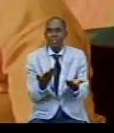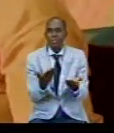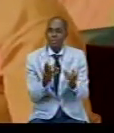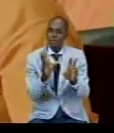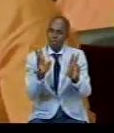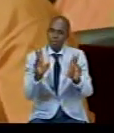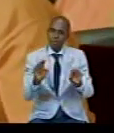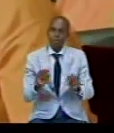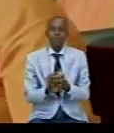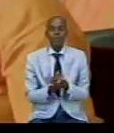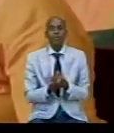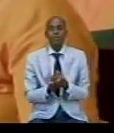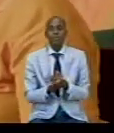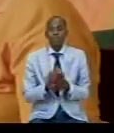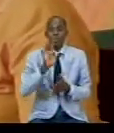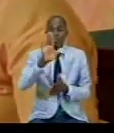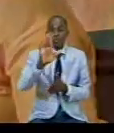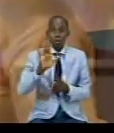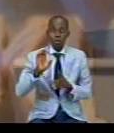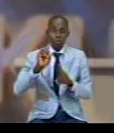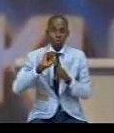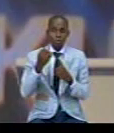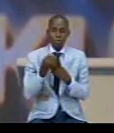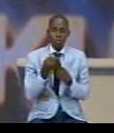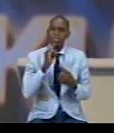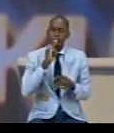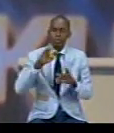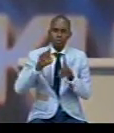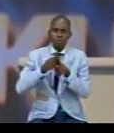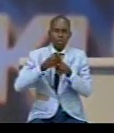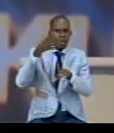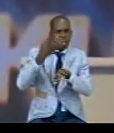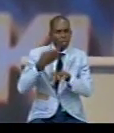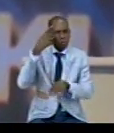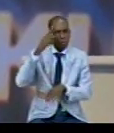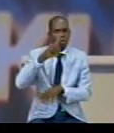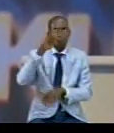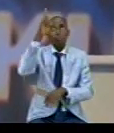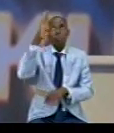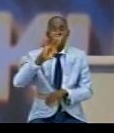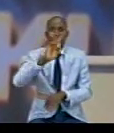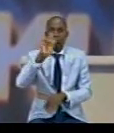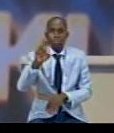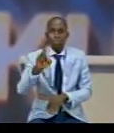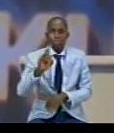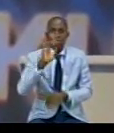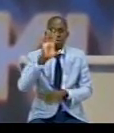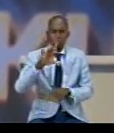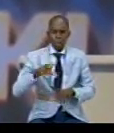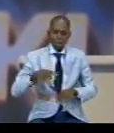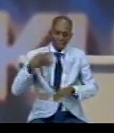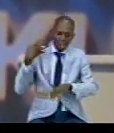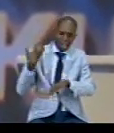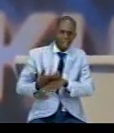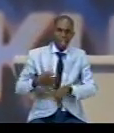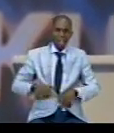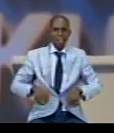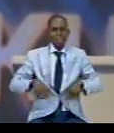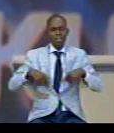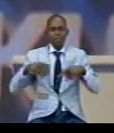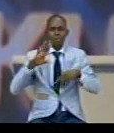No. Your situation, is that too hard for God? No. Your hard life, your